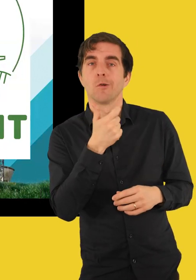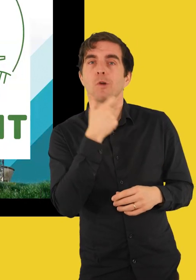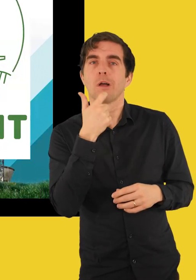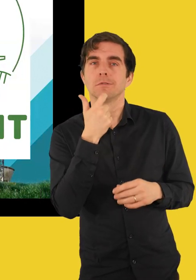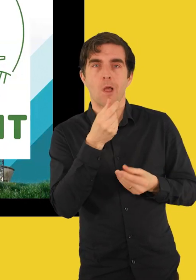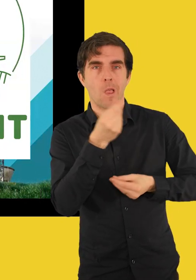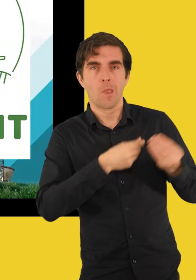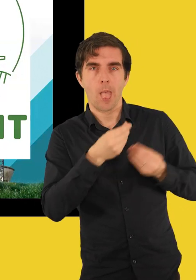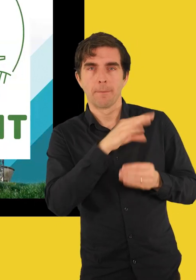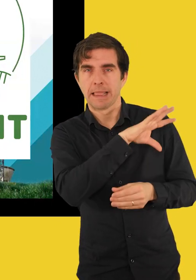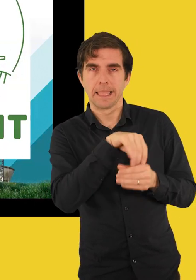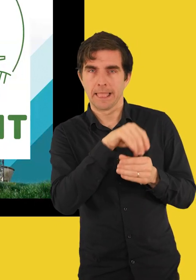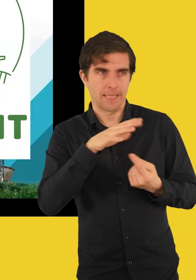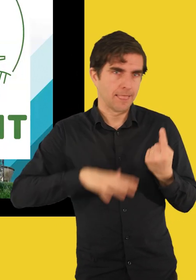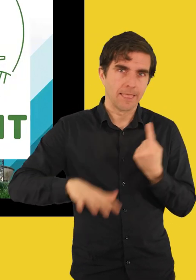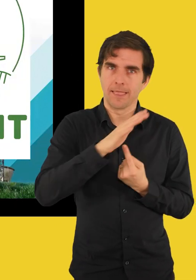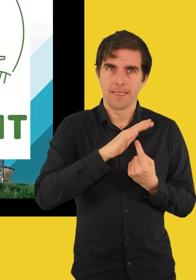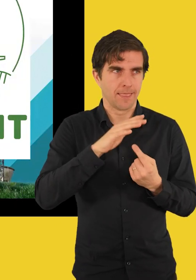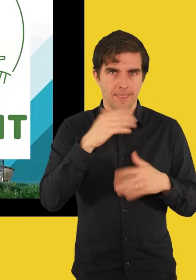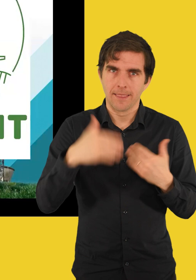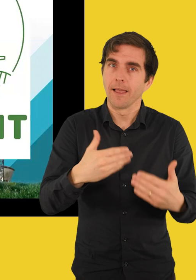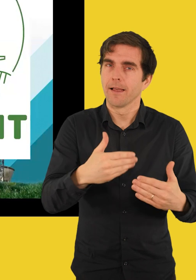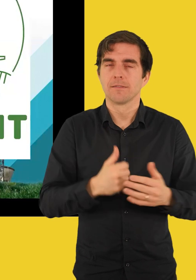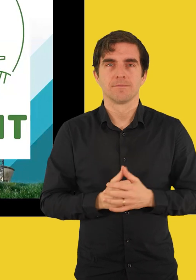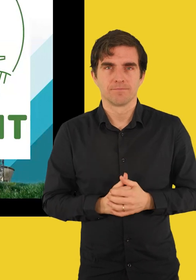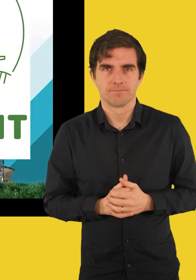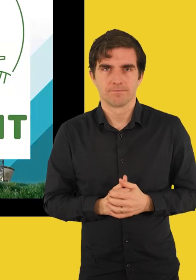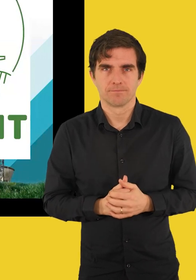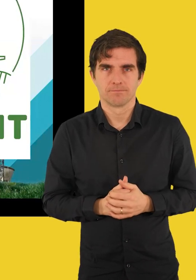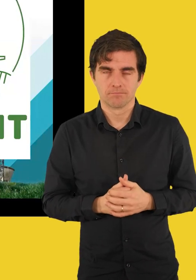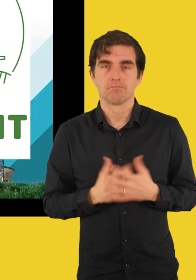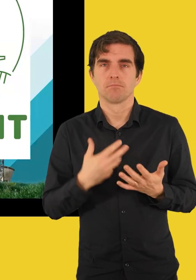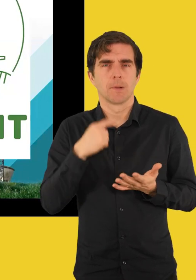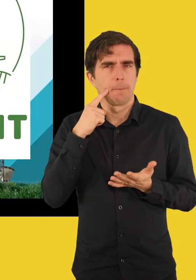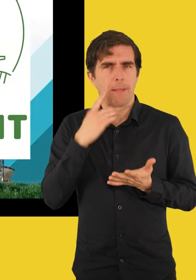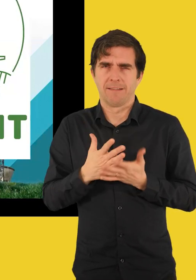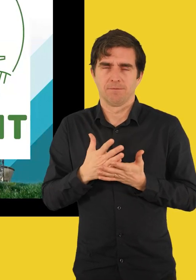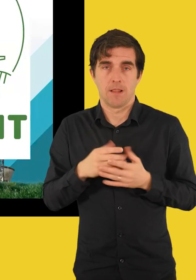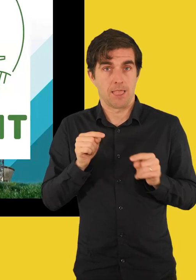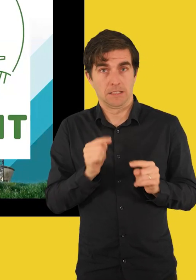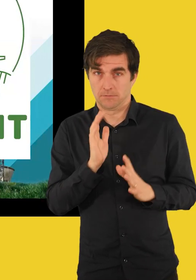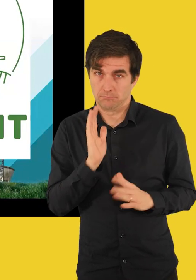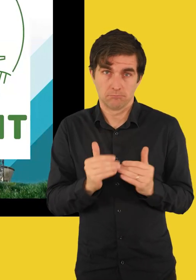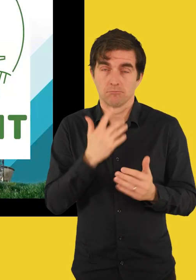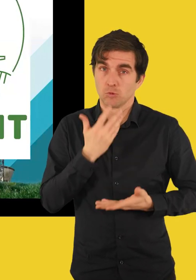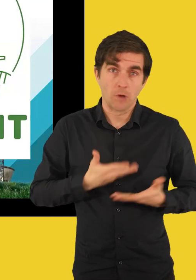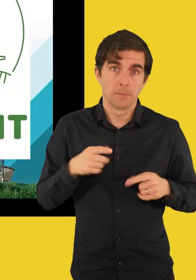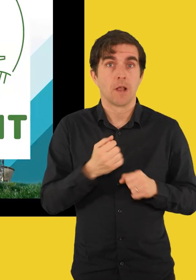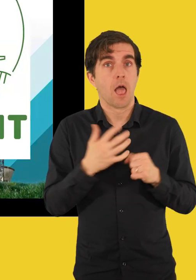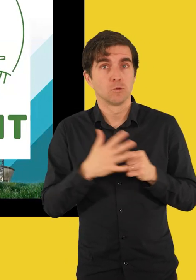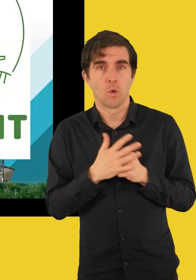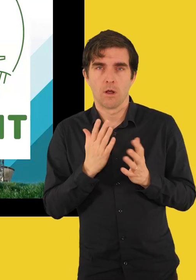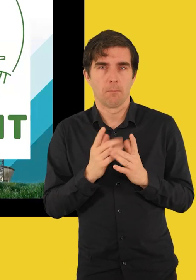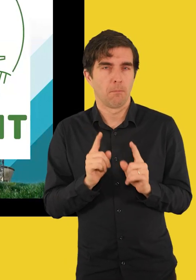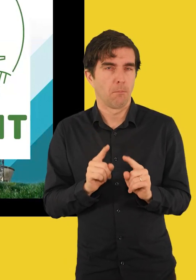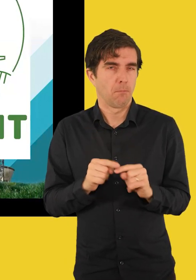downscale the Doughnut Economics to the city level for us. We believe that the approach that we're taking in Glasgow is a little